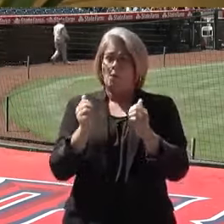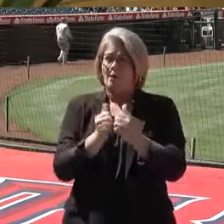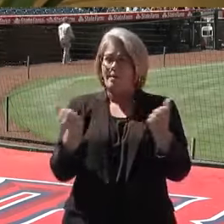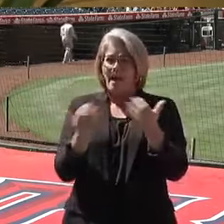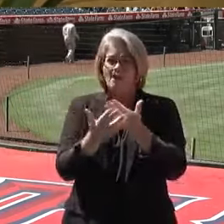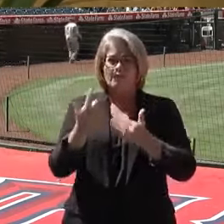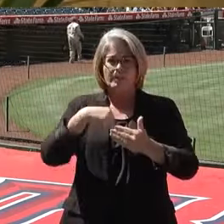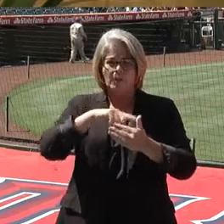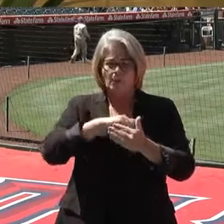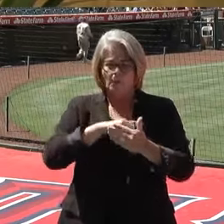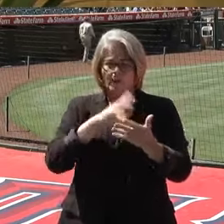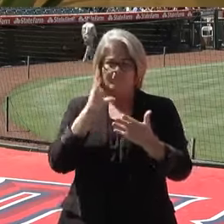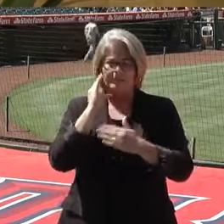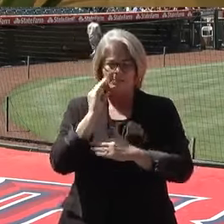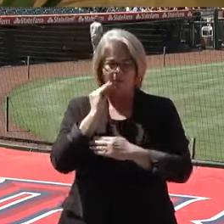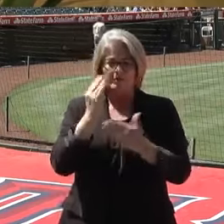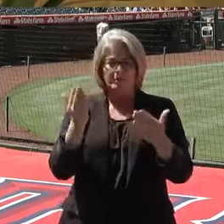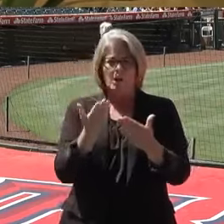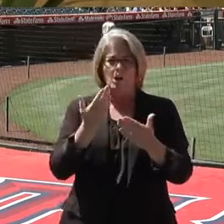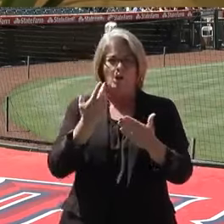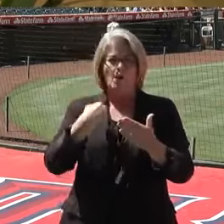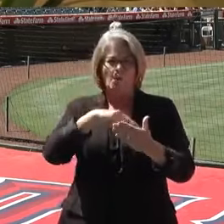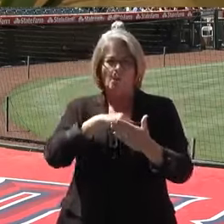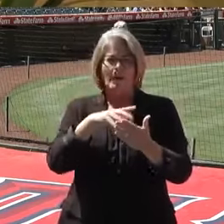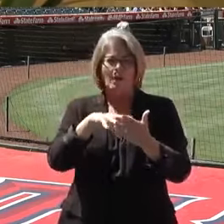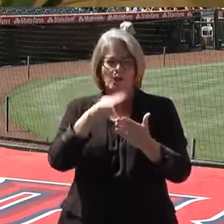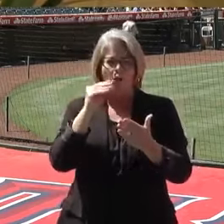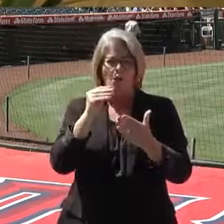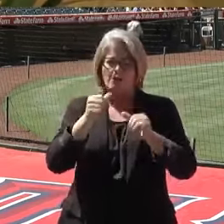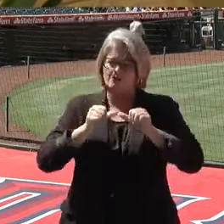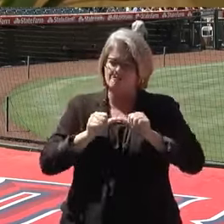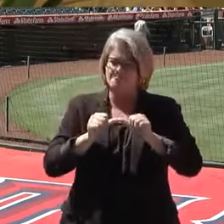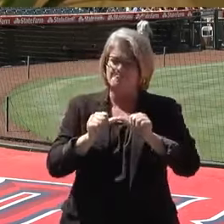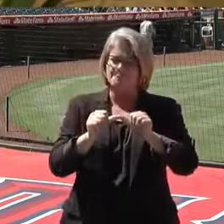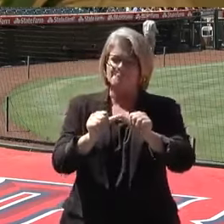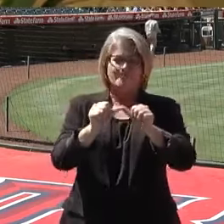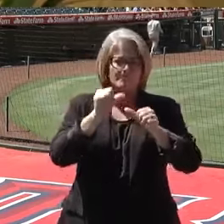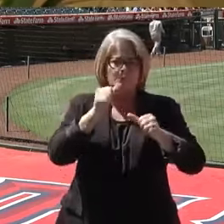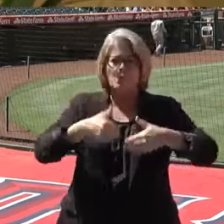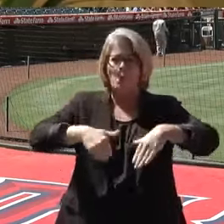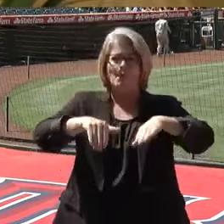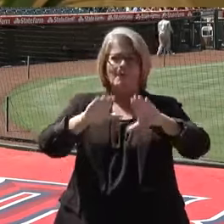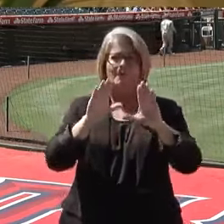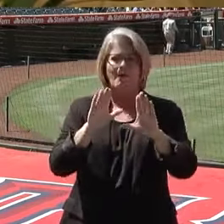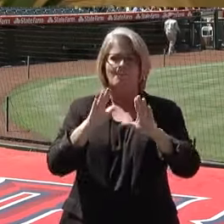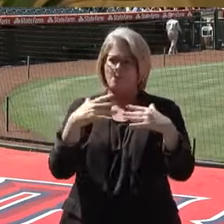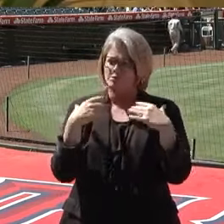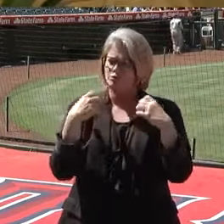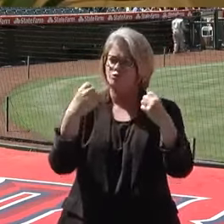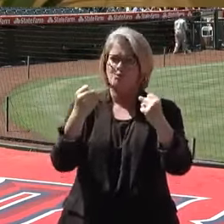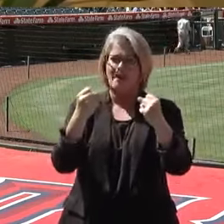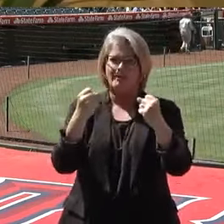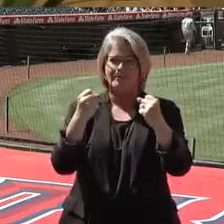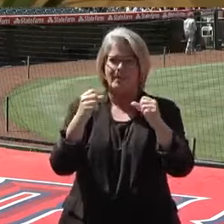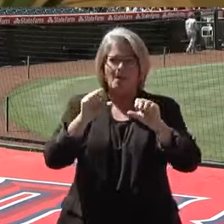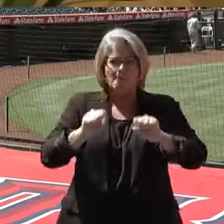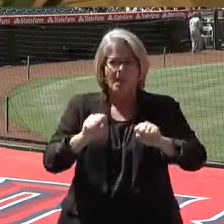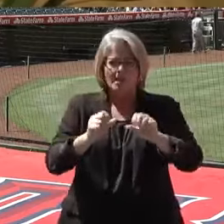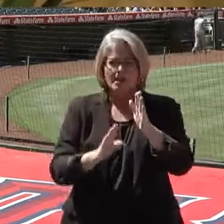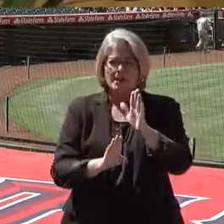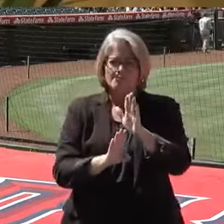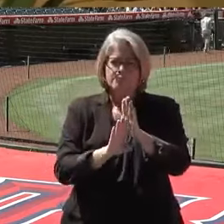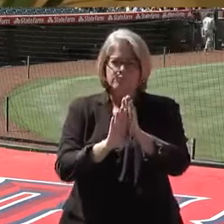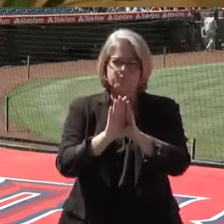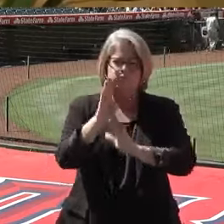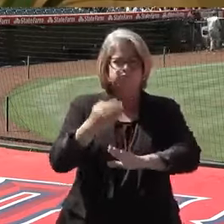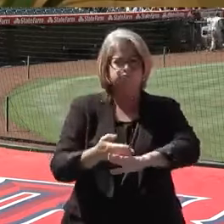the significance of resilience and strength in our community. And because of this, I have no doubt that every one of you has practiced perseverance and growth each